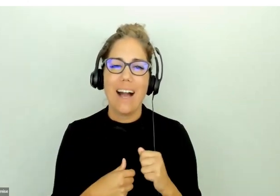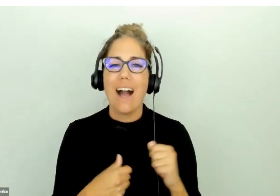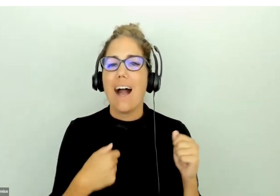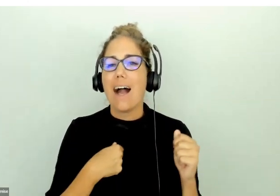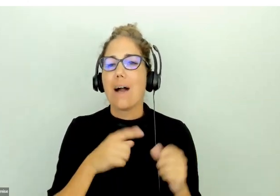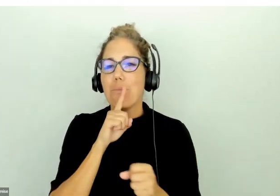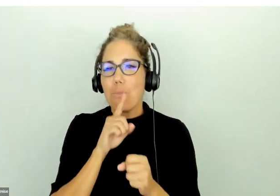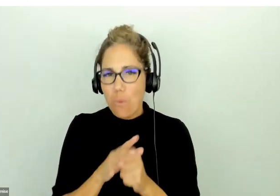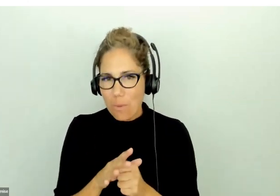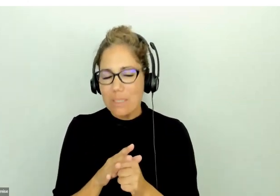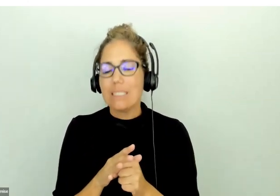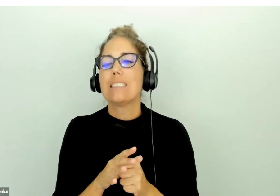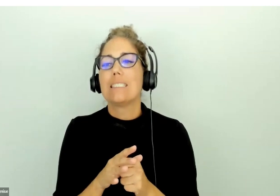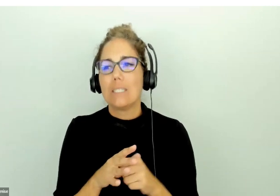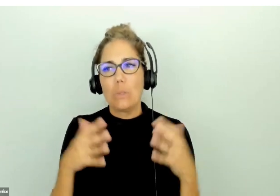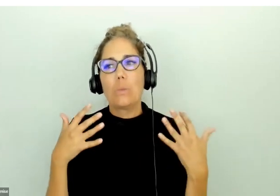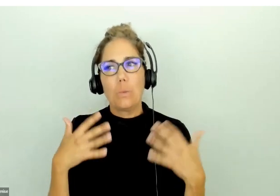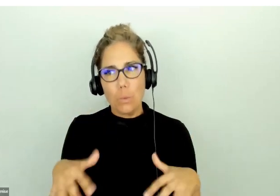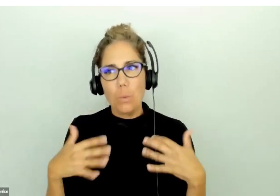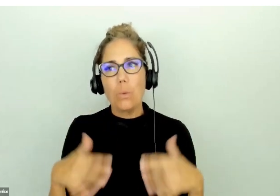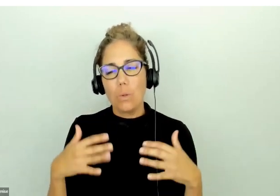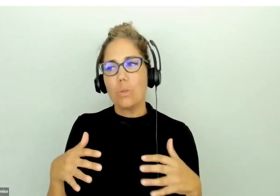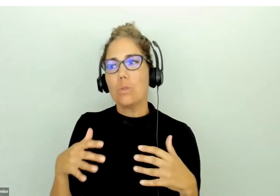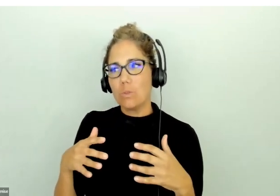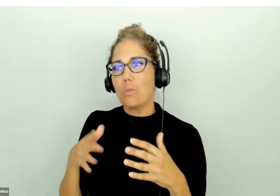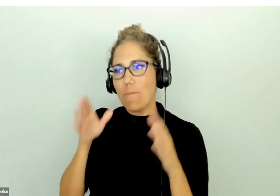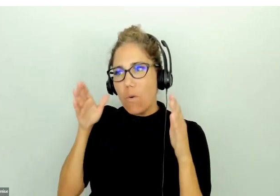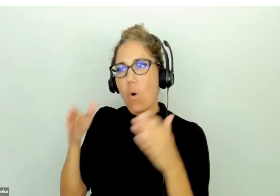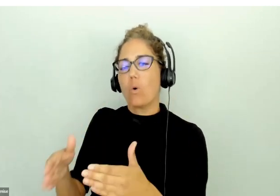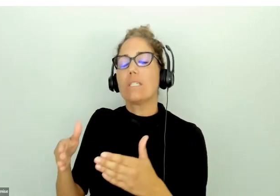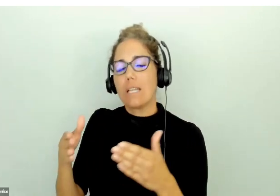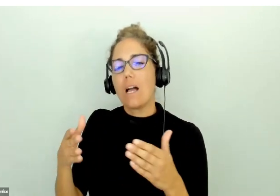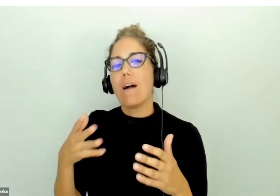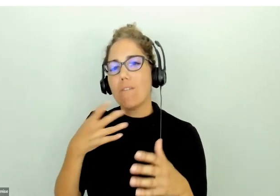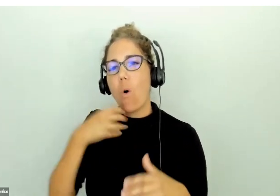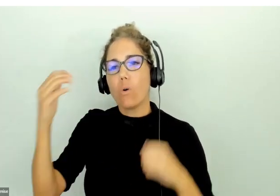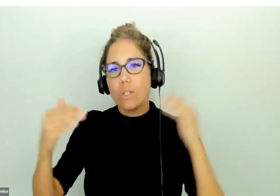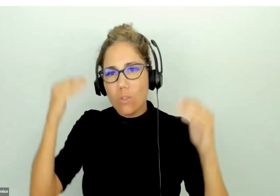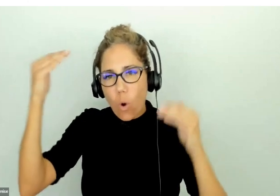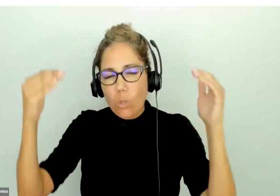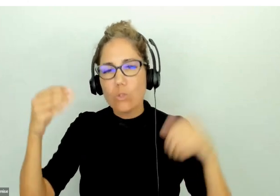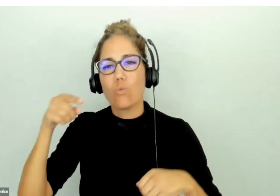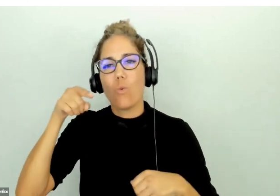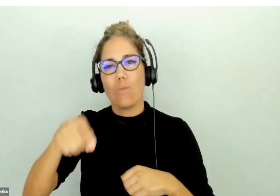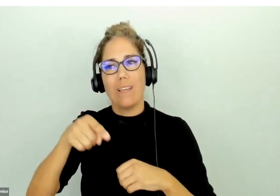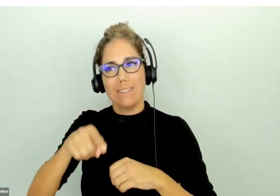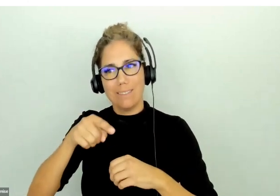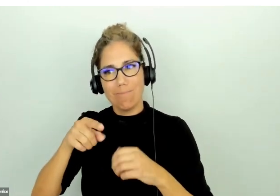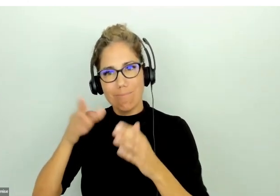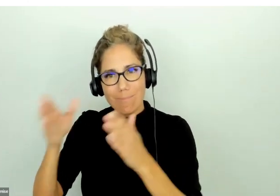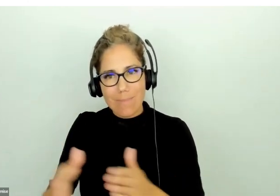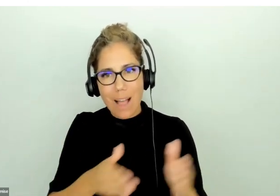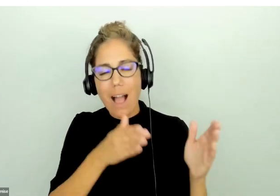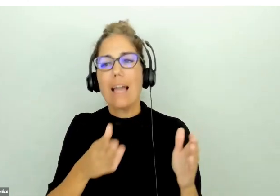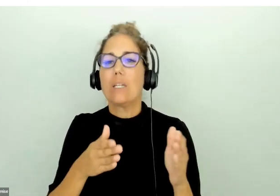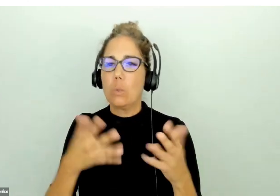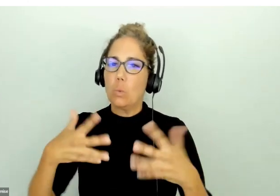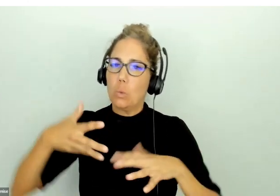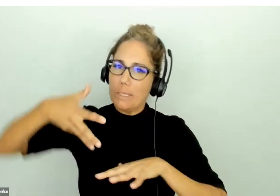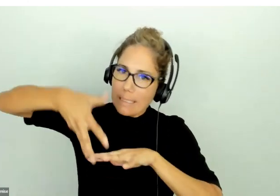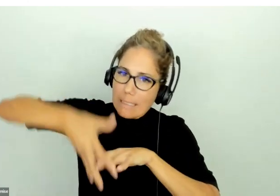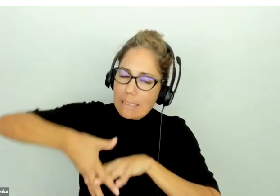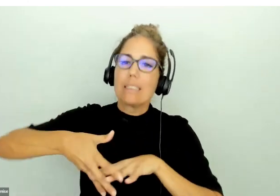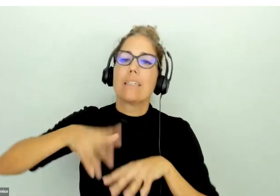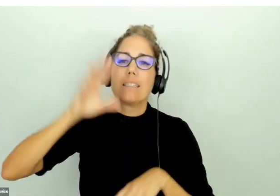the commitment to older adults, to this framework and this strategy is deep across the federal government.